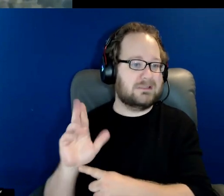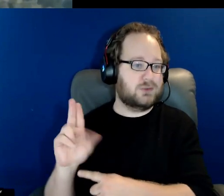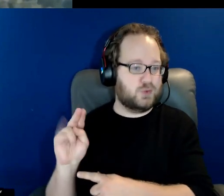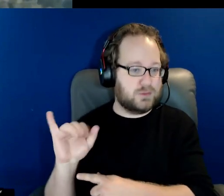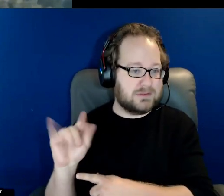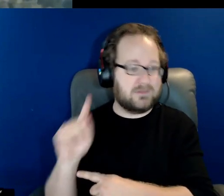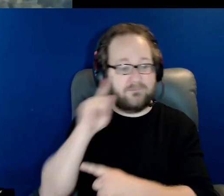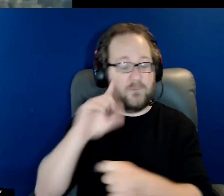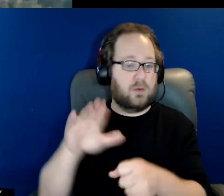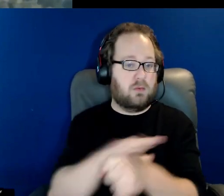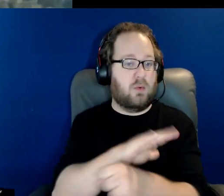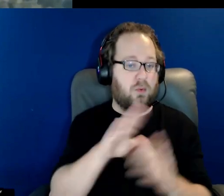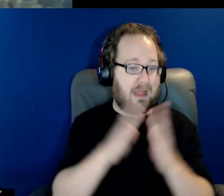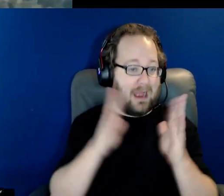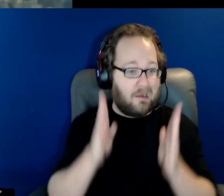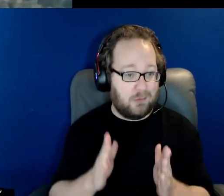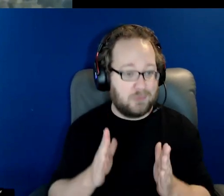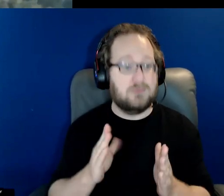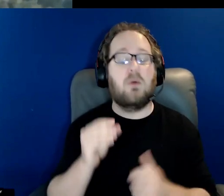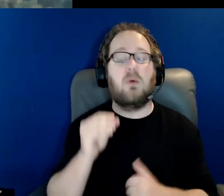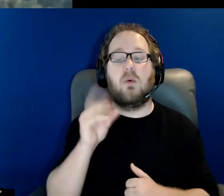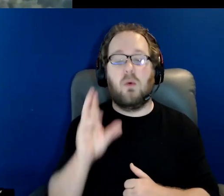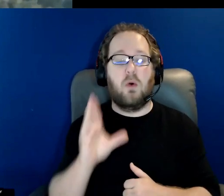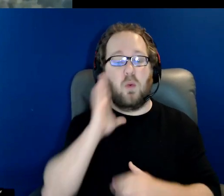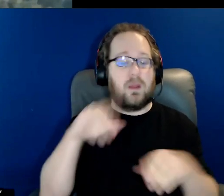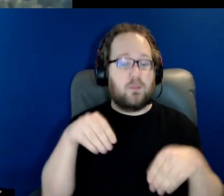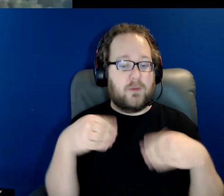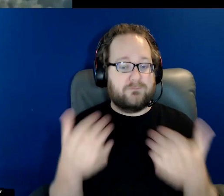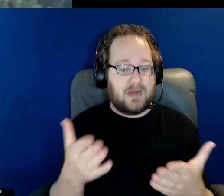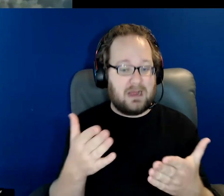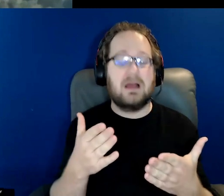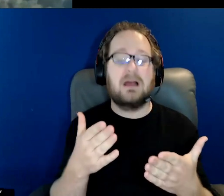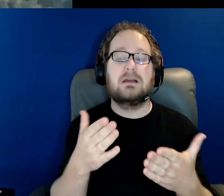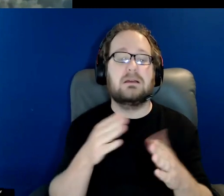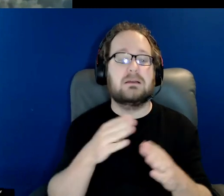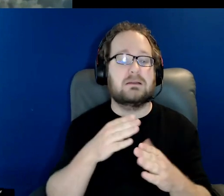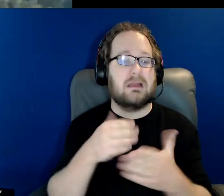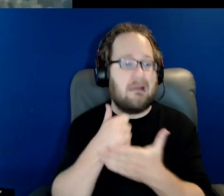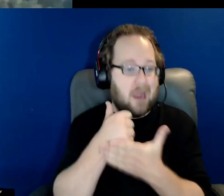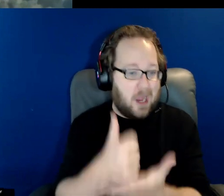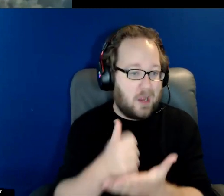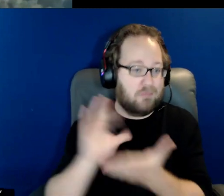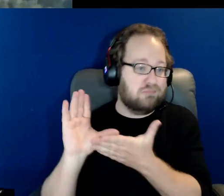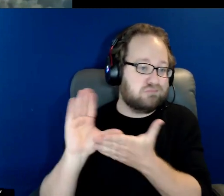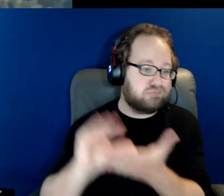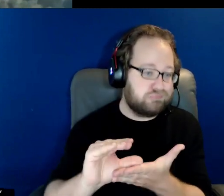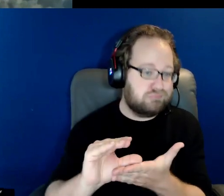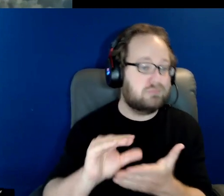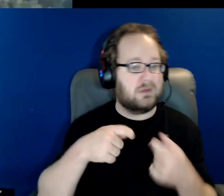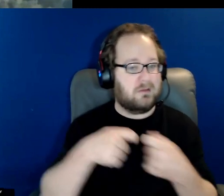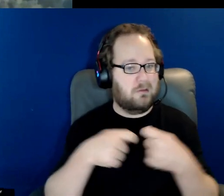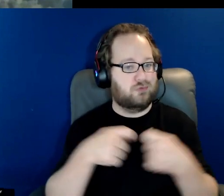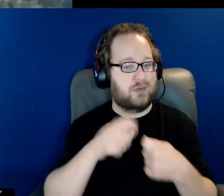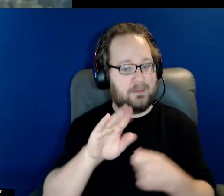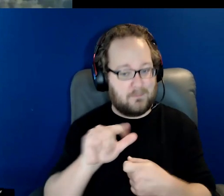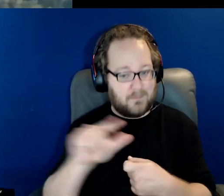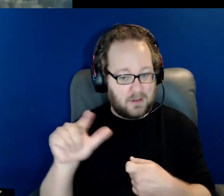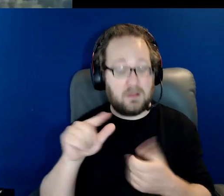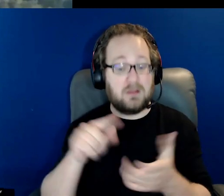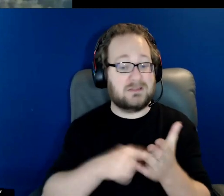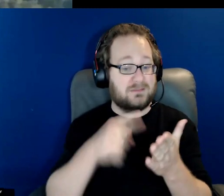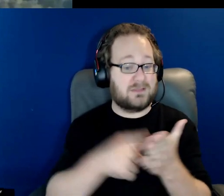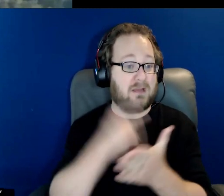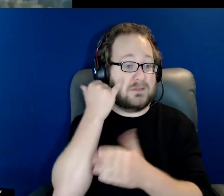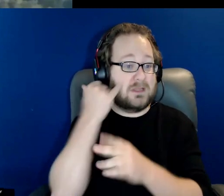also they will also provide, you know, not only assistance with the electric bill, but that air conditioning unit. Sometimes they lend that to